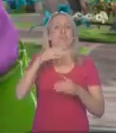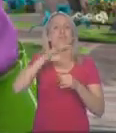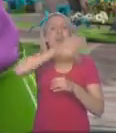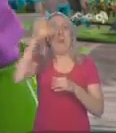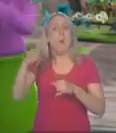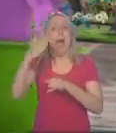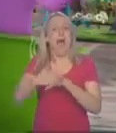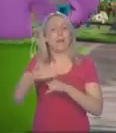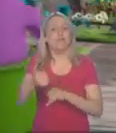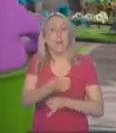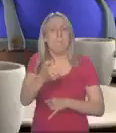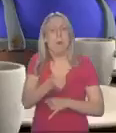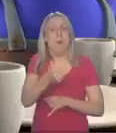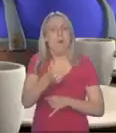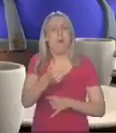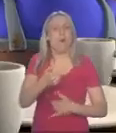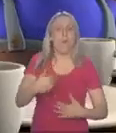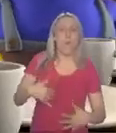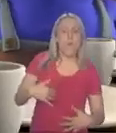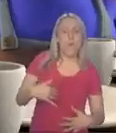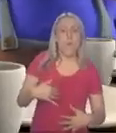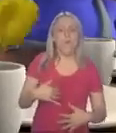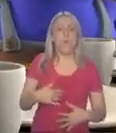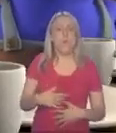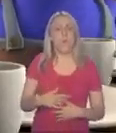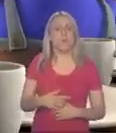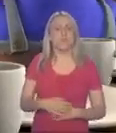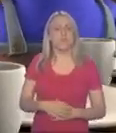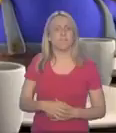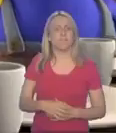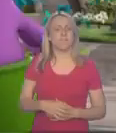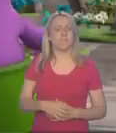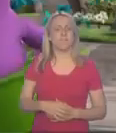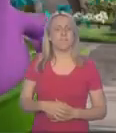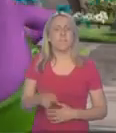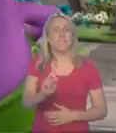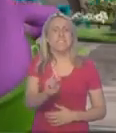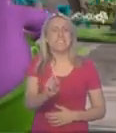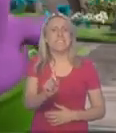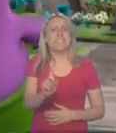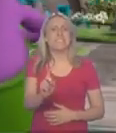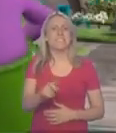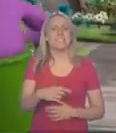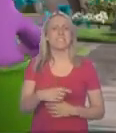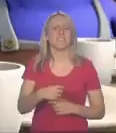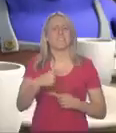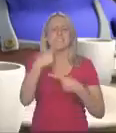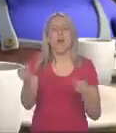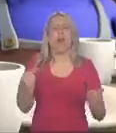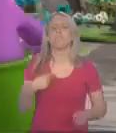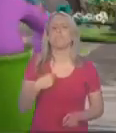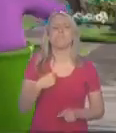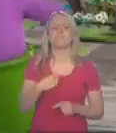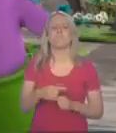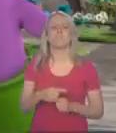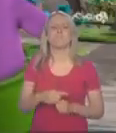End Remote. Yes. Ooh, what's that then? I'm not going to tell you.